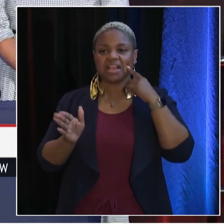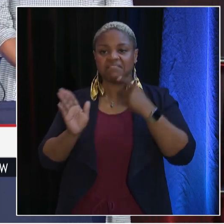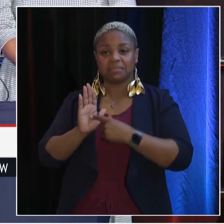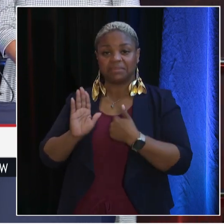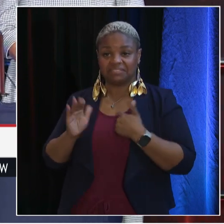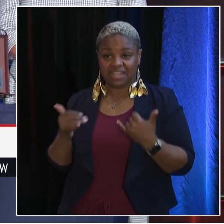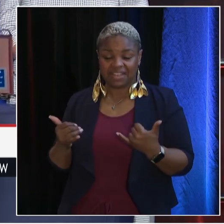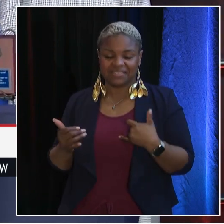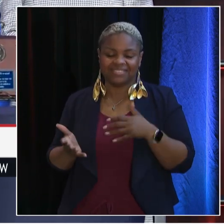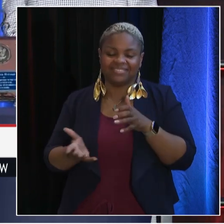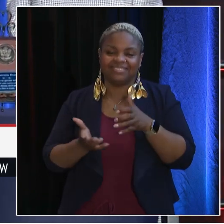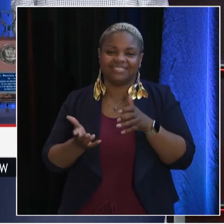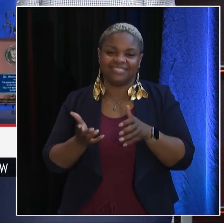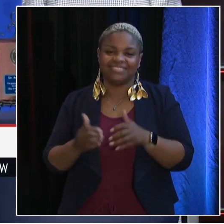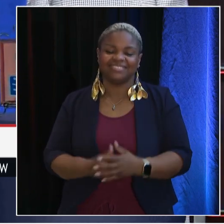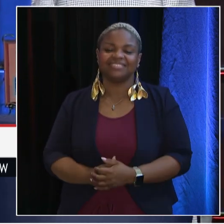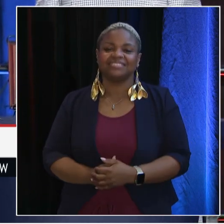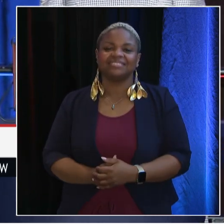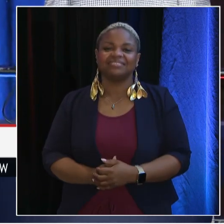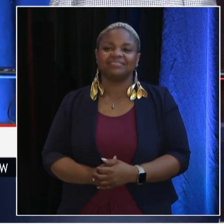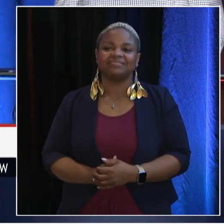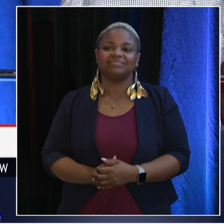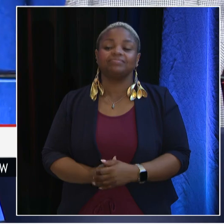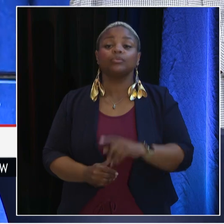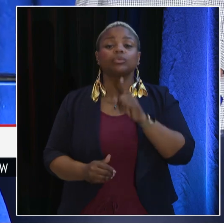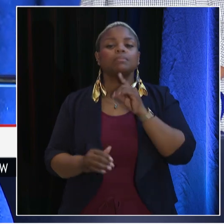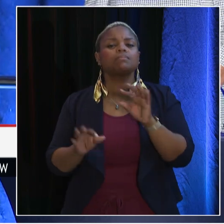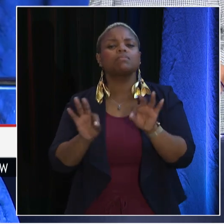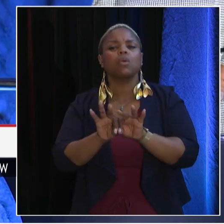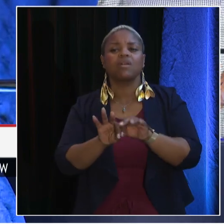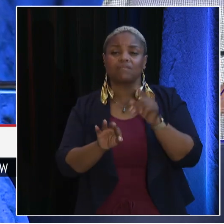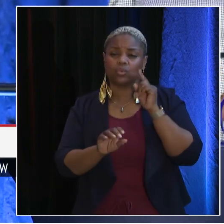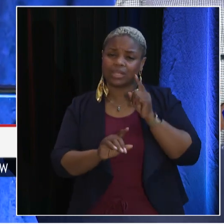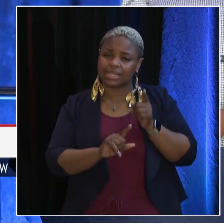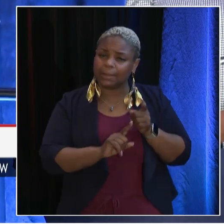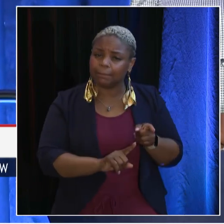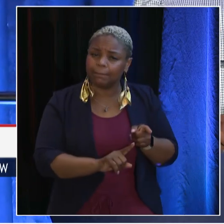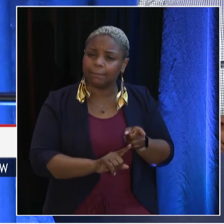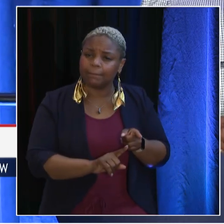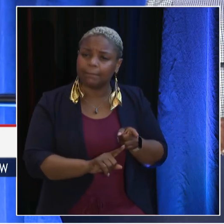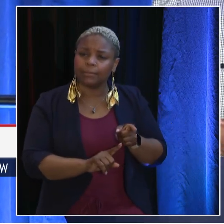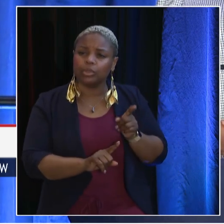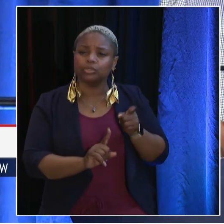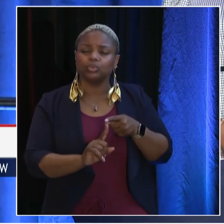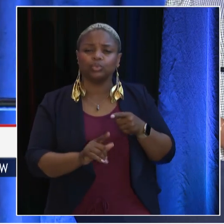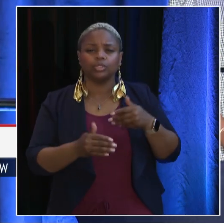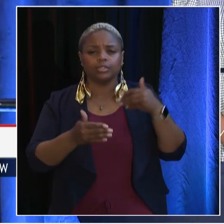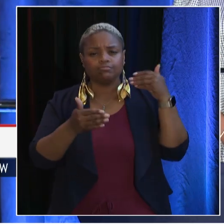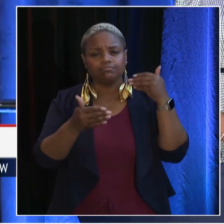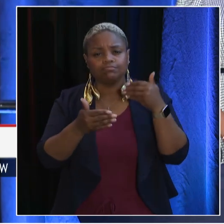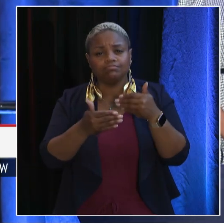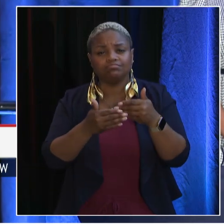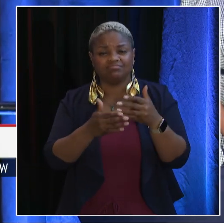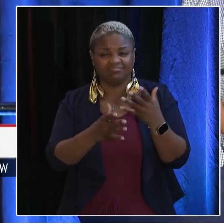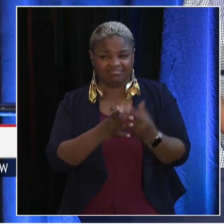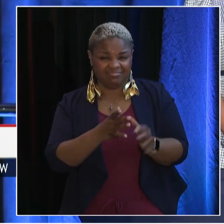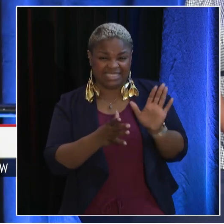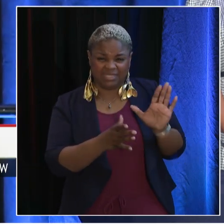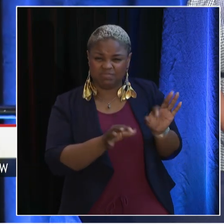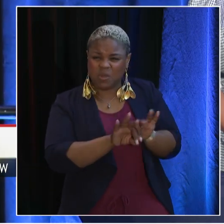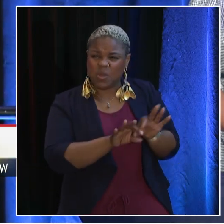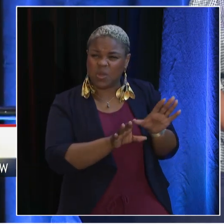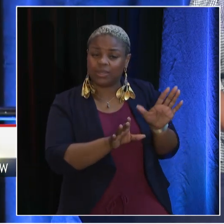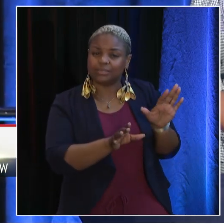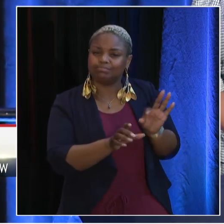him that as a person who was in the sunset of his life, to pass on the spirit of the fight